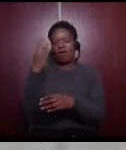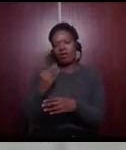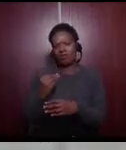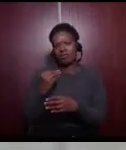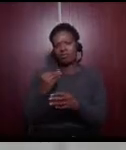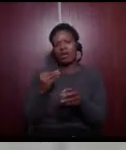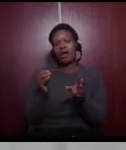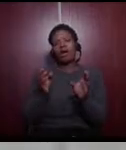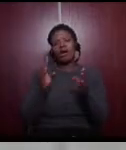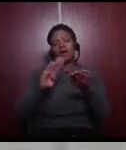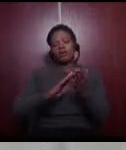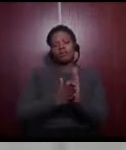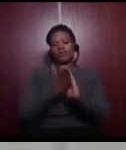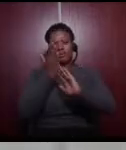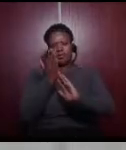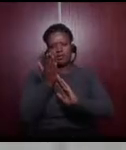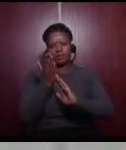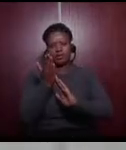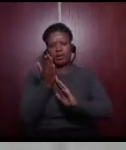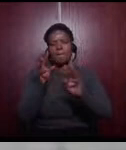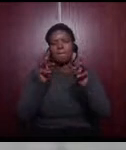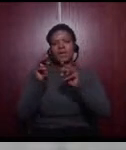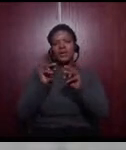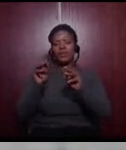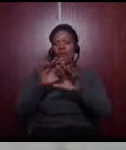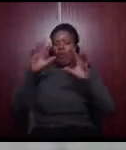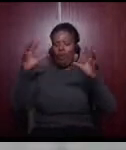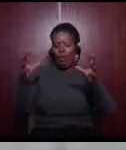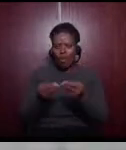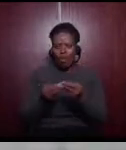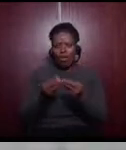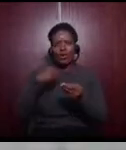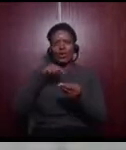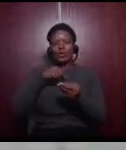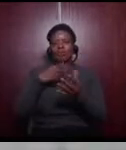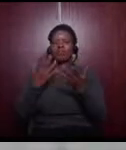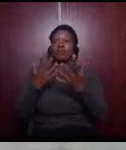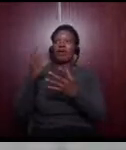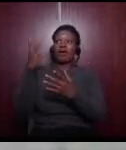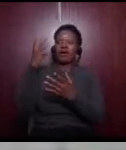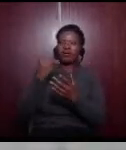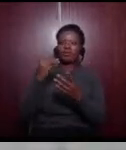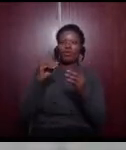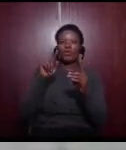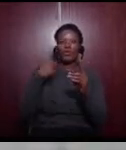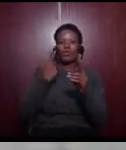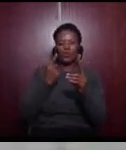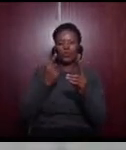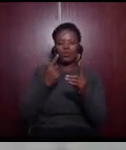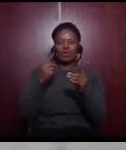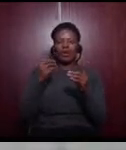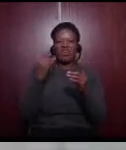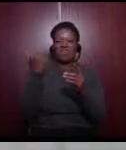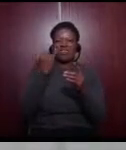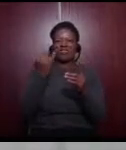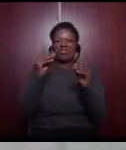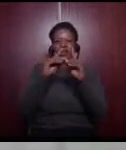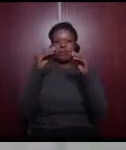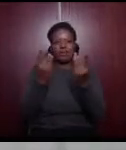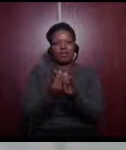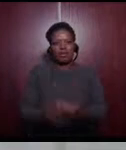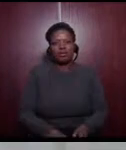think maybe was asking as a department ukuthi how do we normally respond to indaba ze-disaster. So maybe mengase ngichaze nje